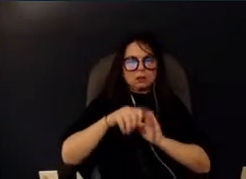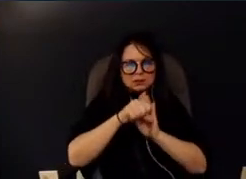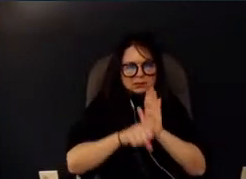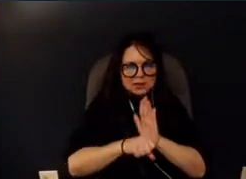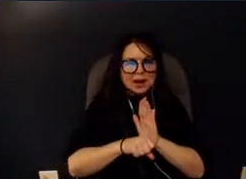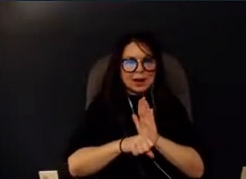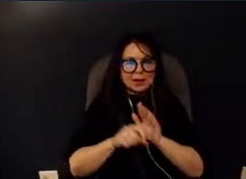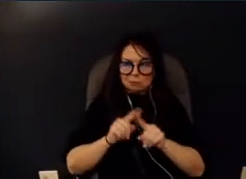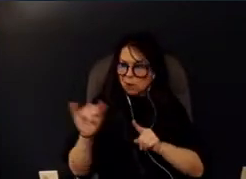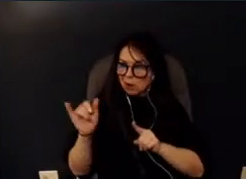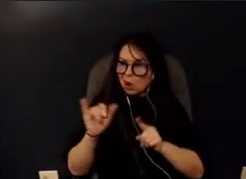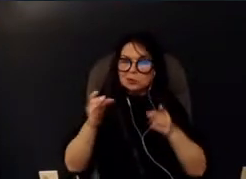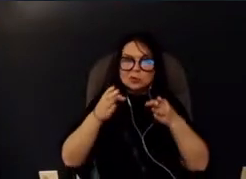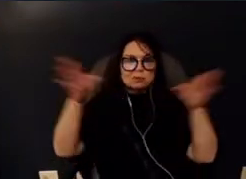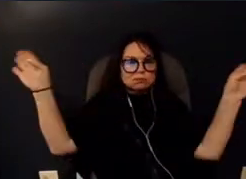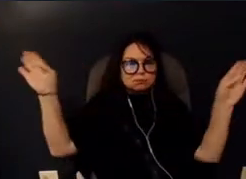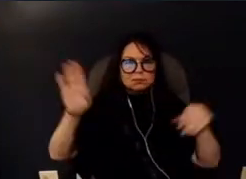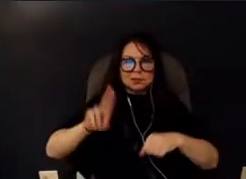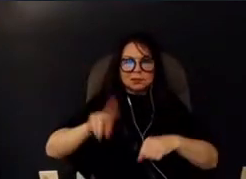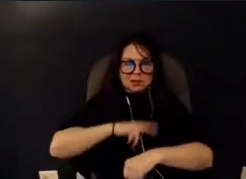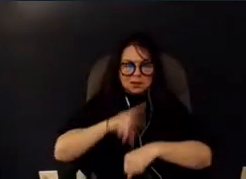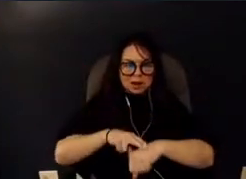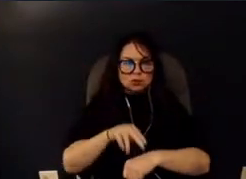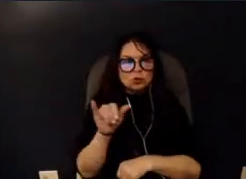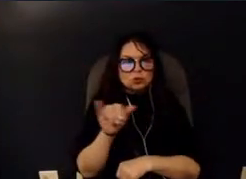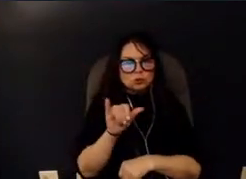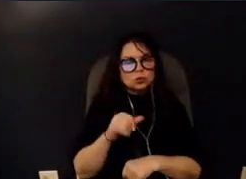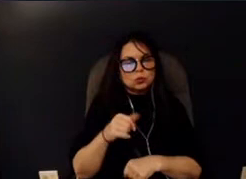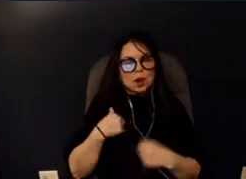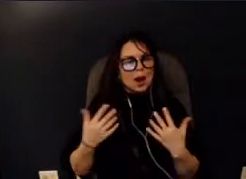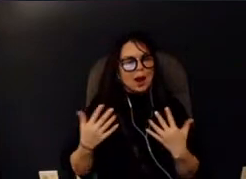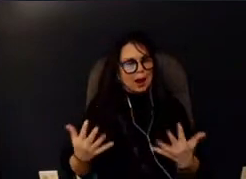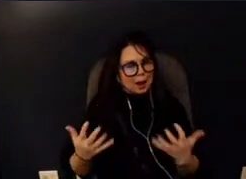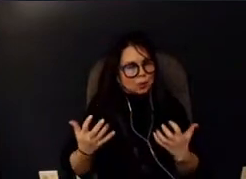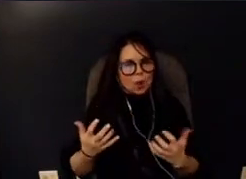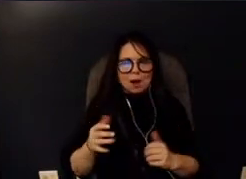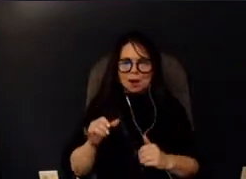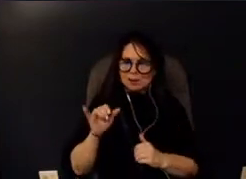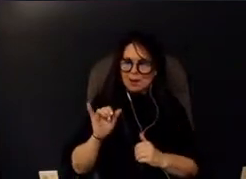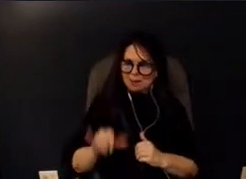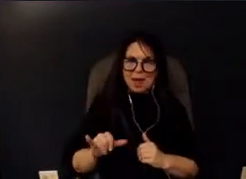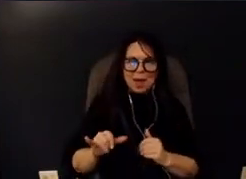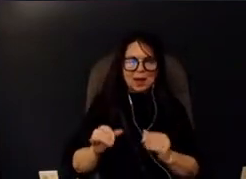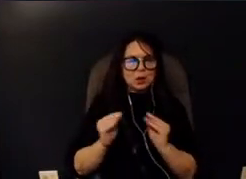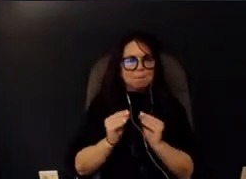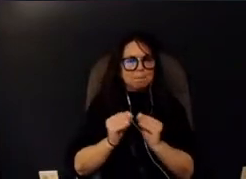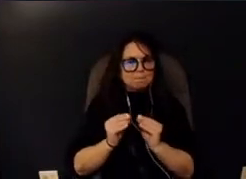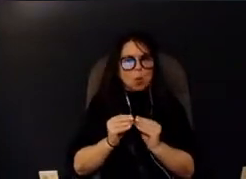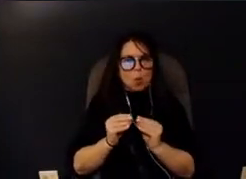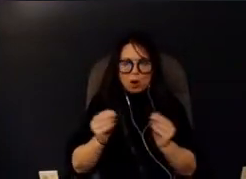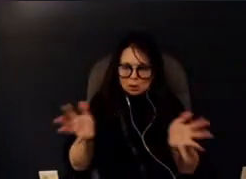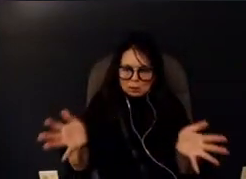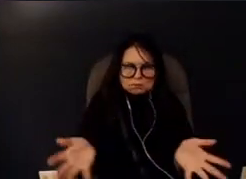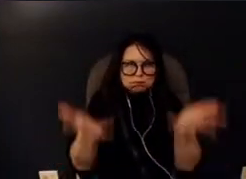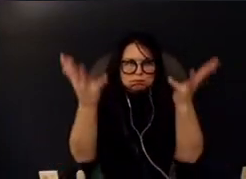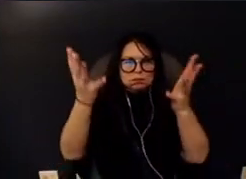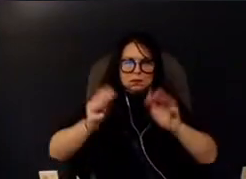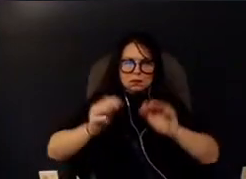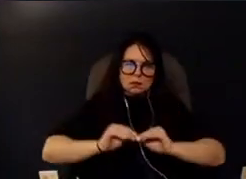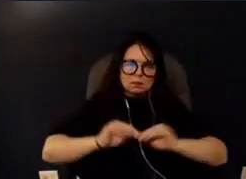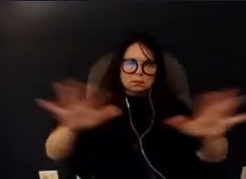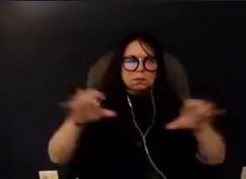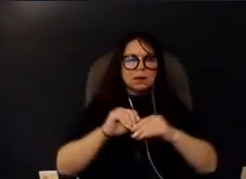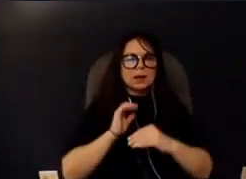about uplifting those moments for our community and explaining that progress with and